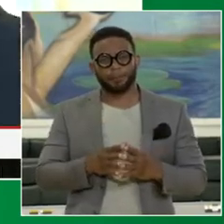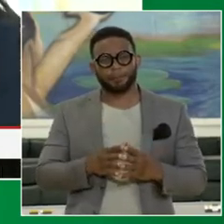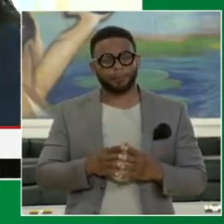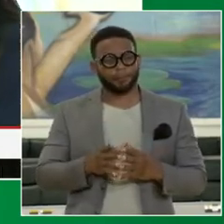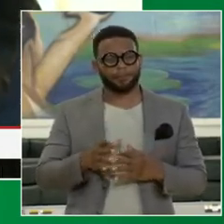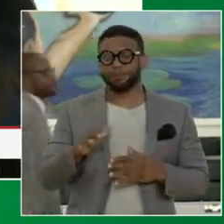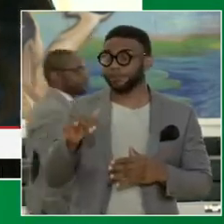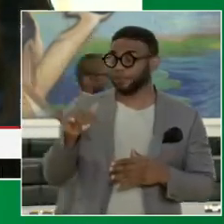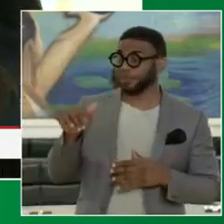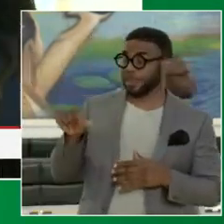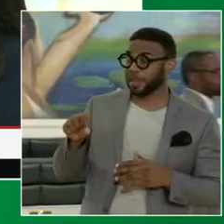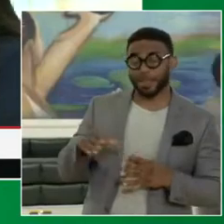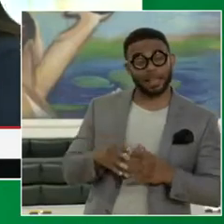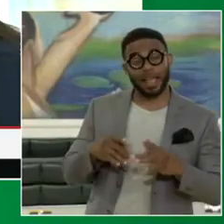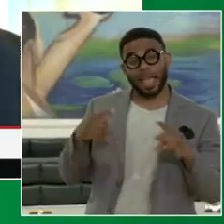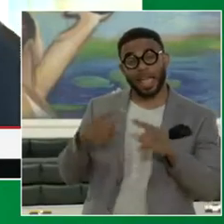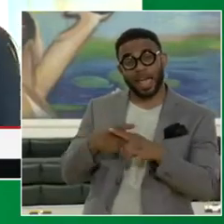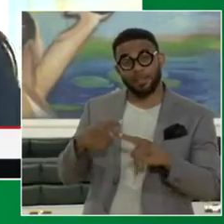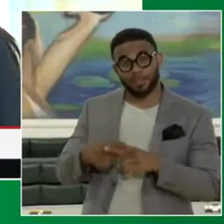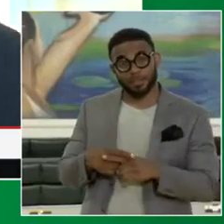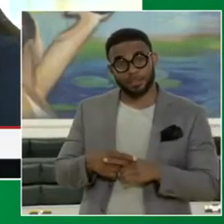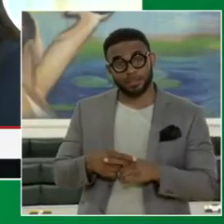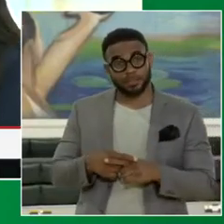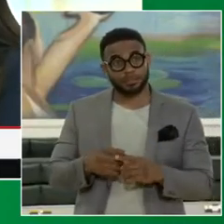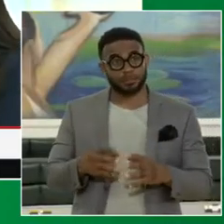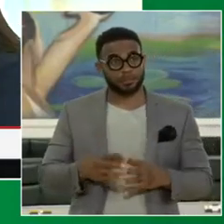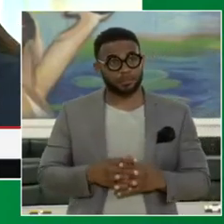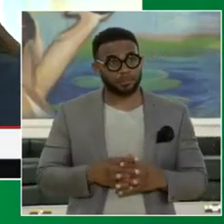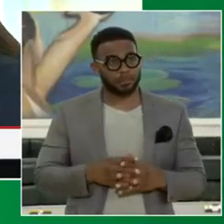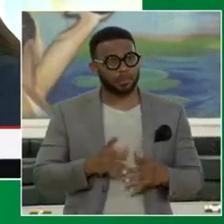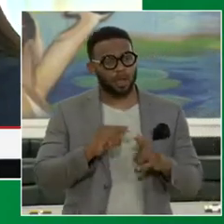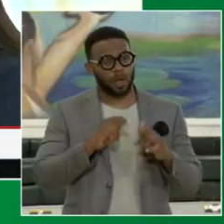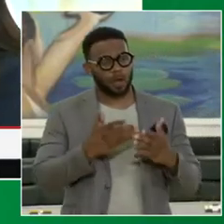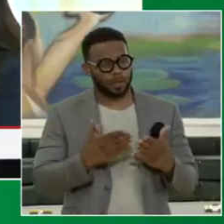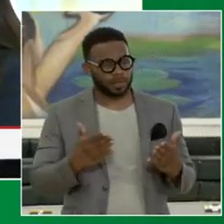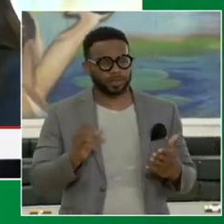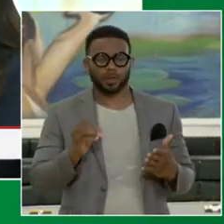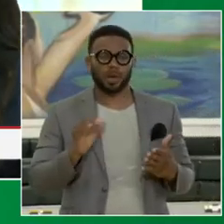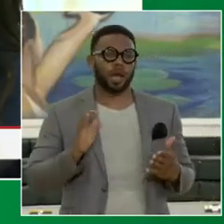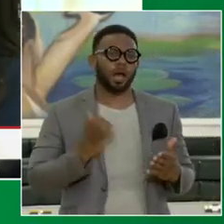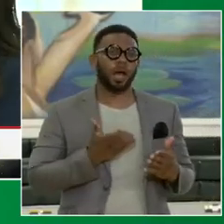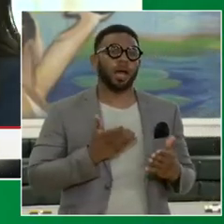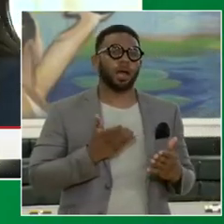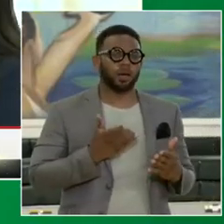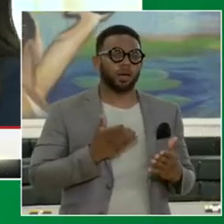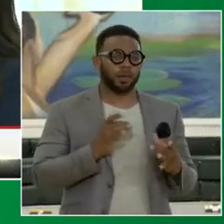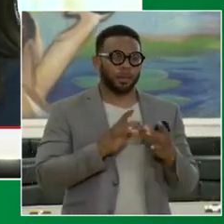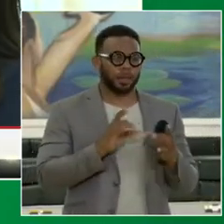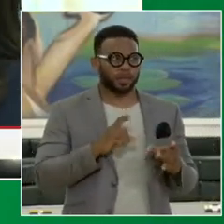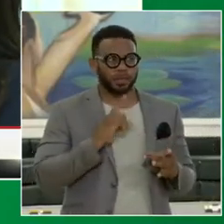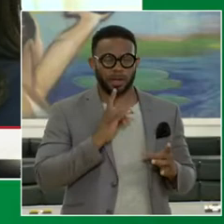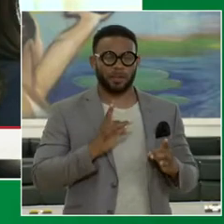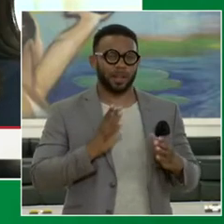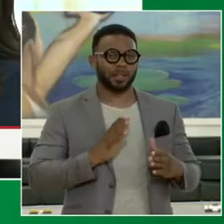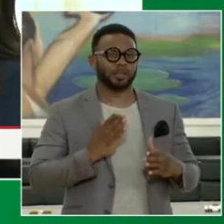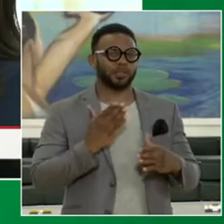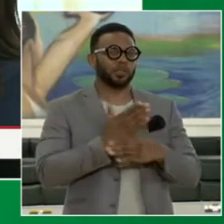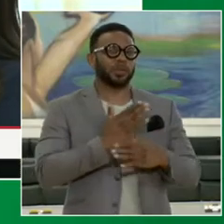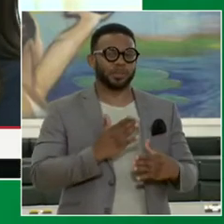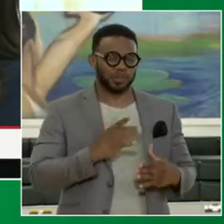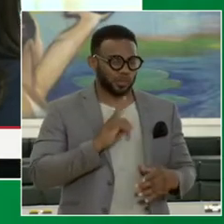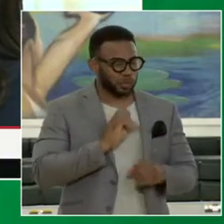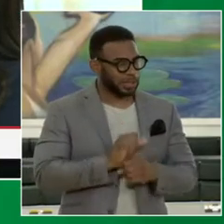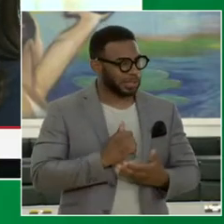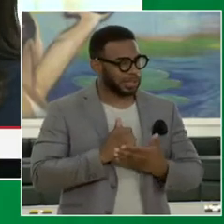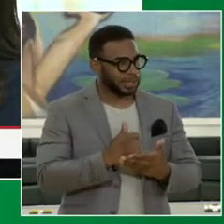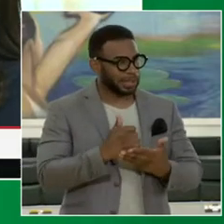beefs, conflicts, feuds, yes, all of those things. And so our credible messengers, our violence interrupters, certainly assist